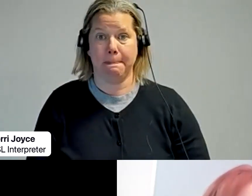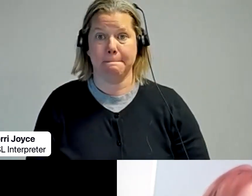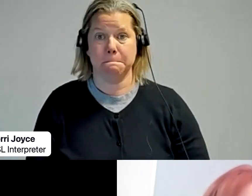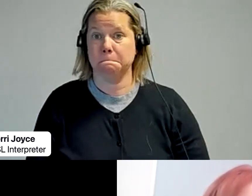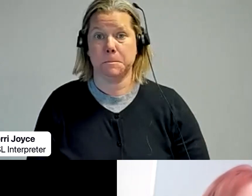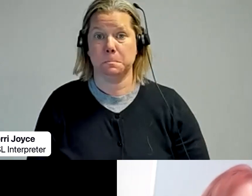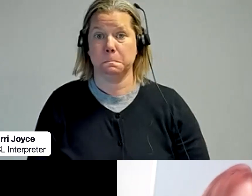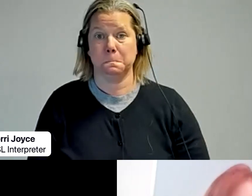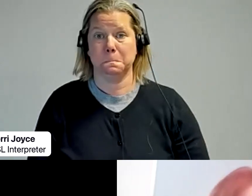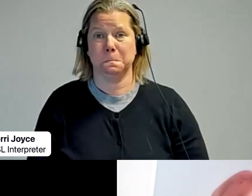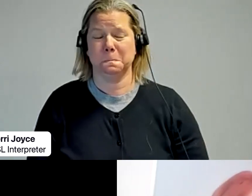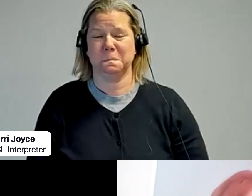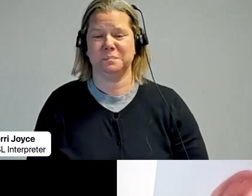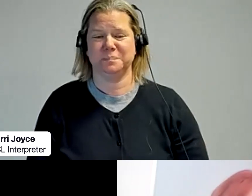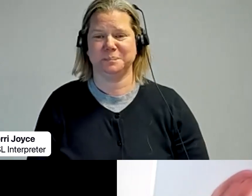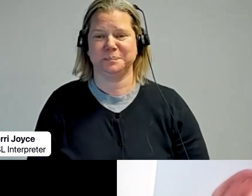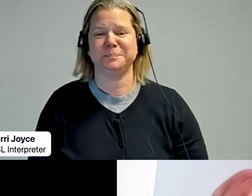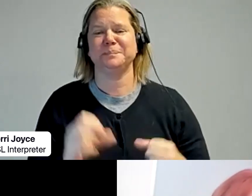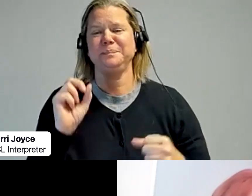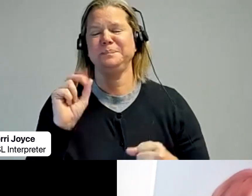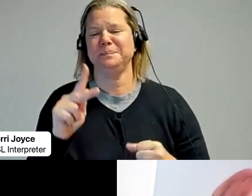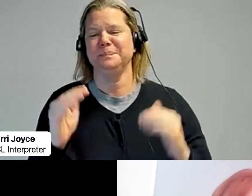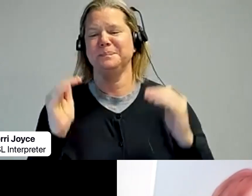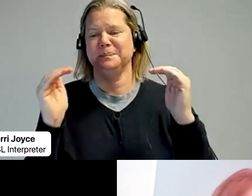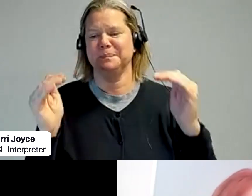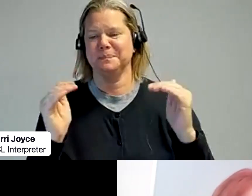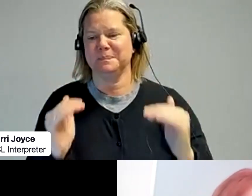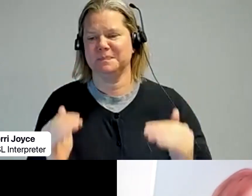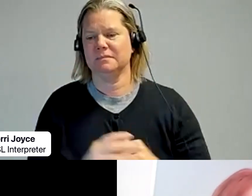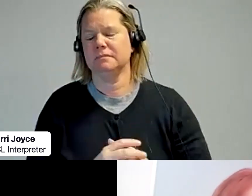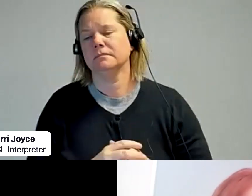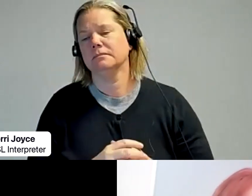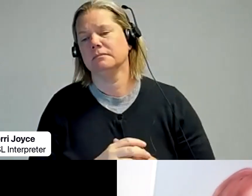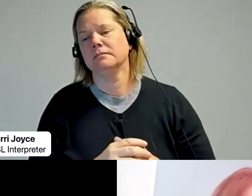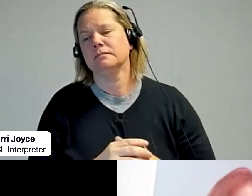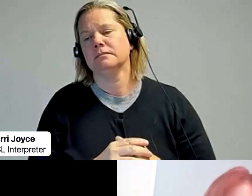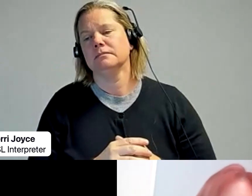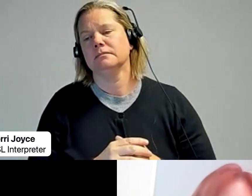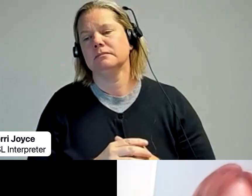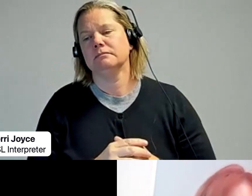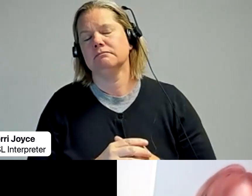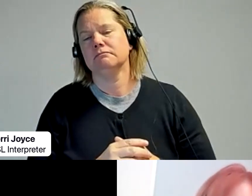No? Okay. Another thing that came up,